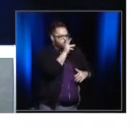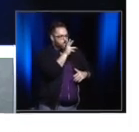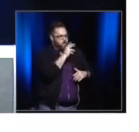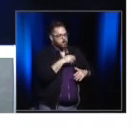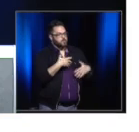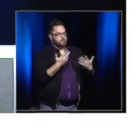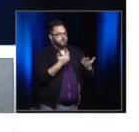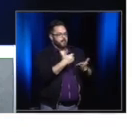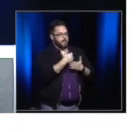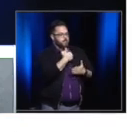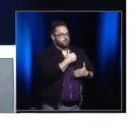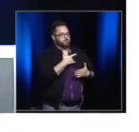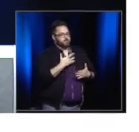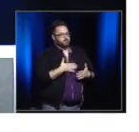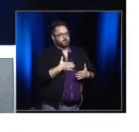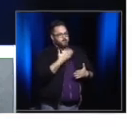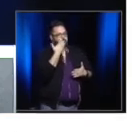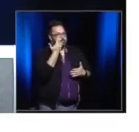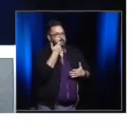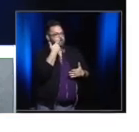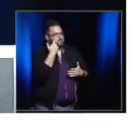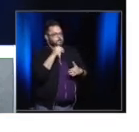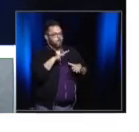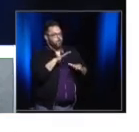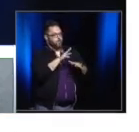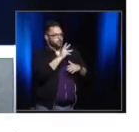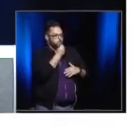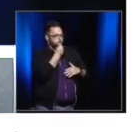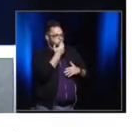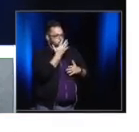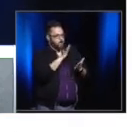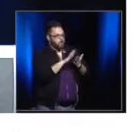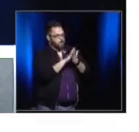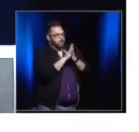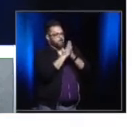reassuring, and with ocean warming increasingly an issue,